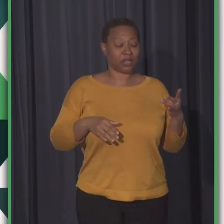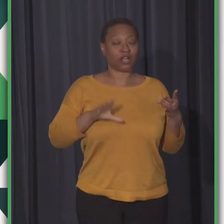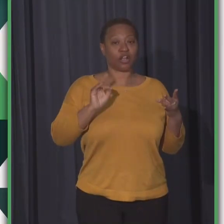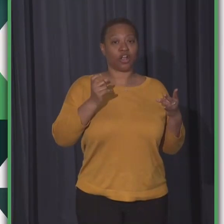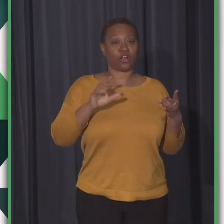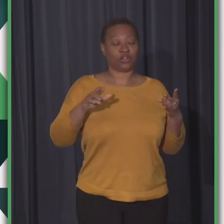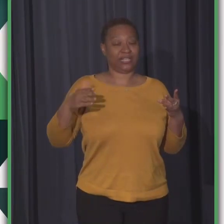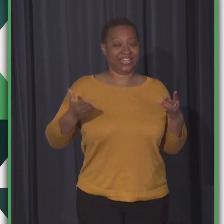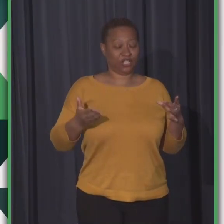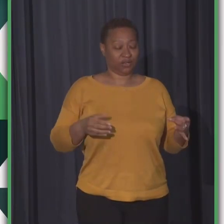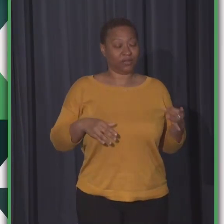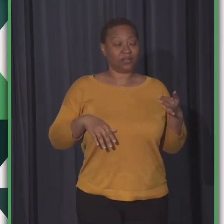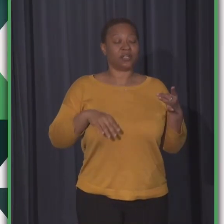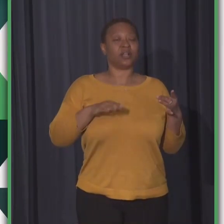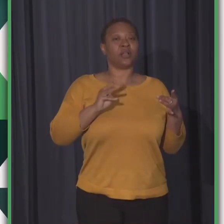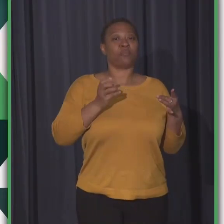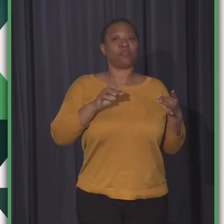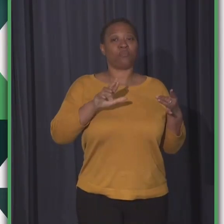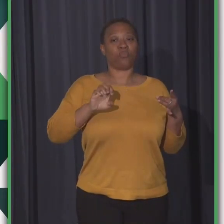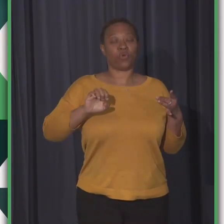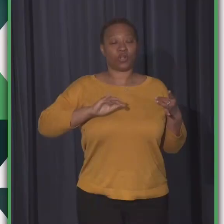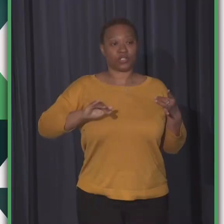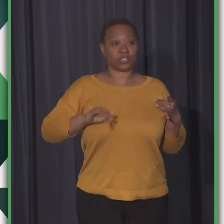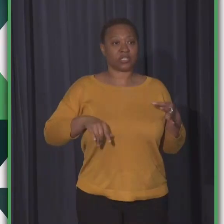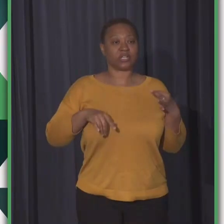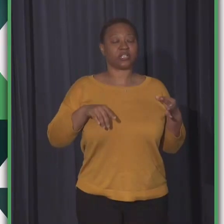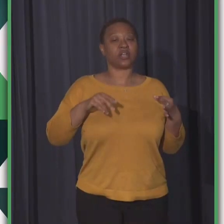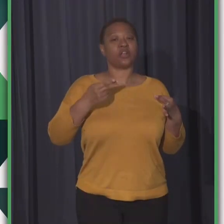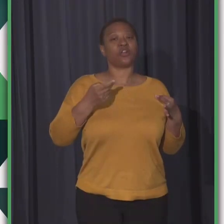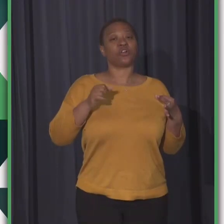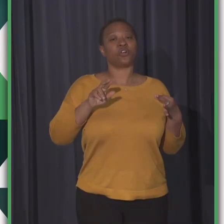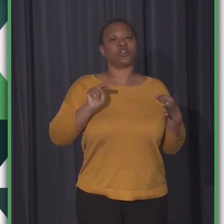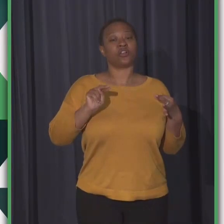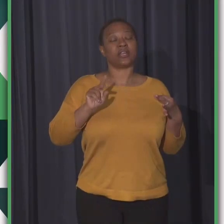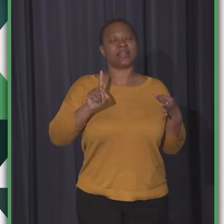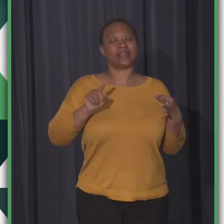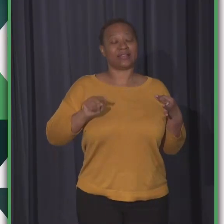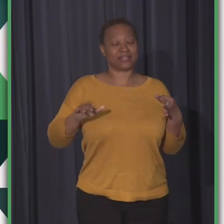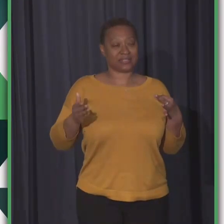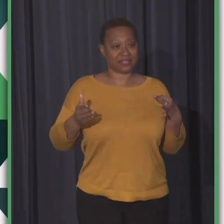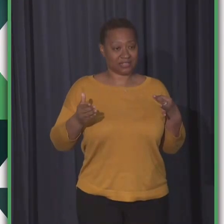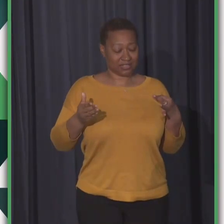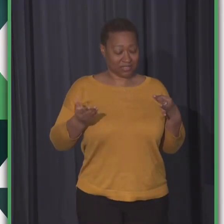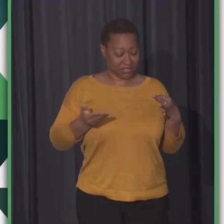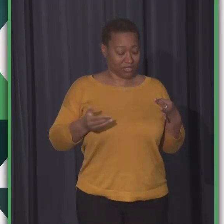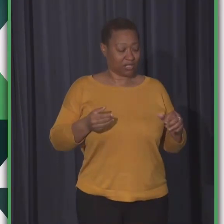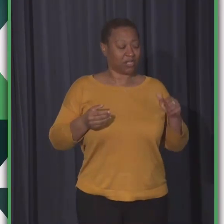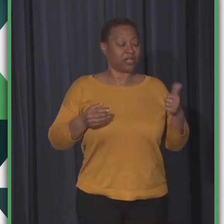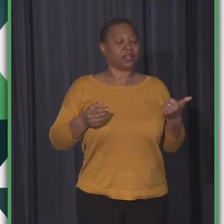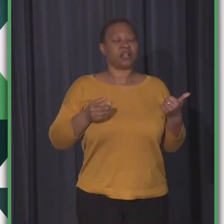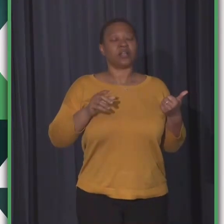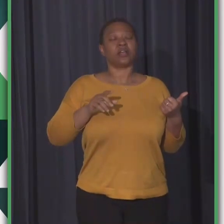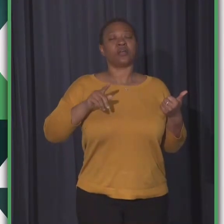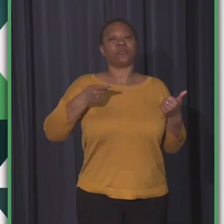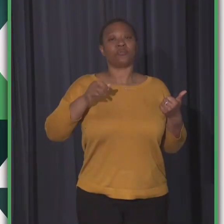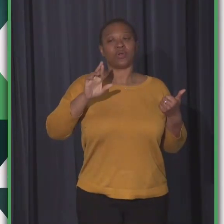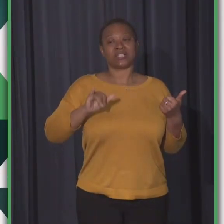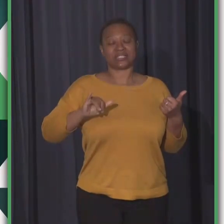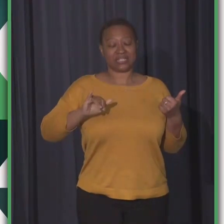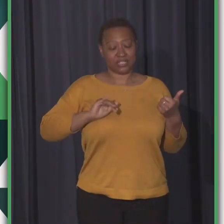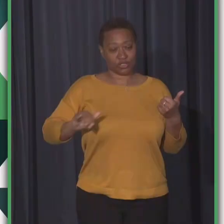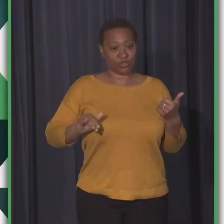Carter? Commissioner Moore is excused. Commissioner Hernandez? Here. Commissioner Presley is excused. Commissioner DeWalsh?